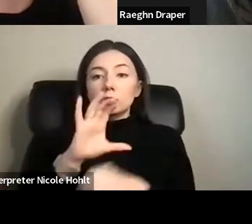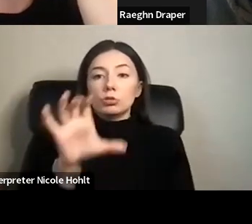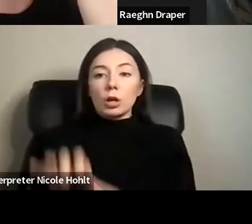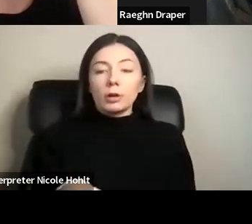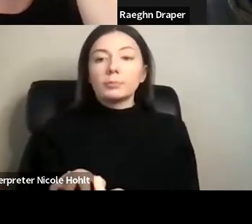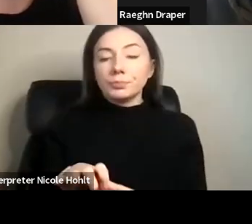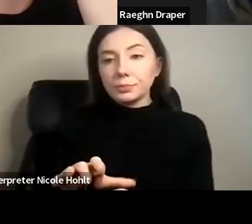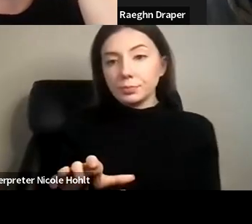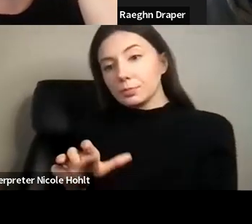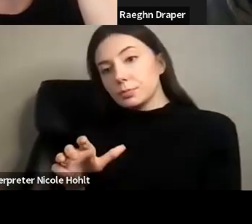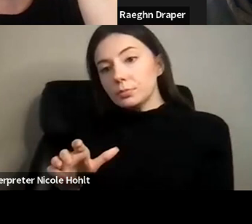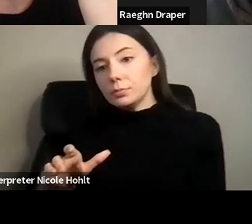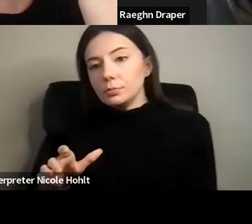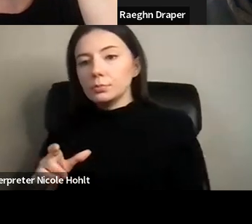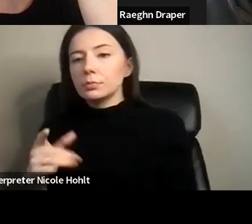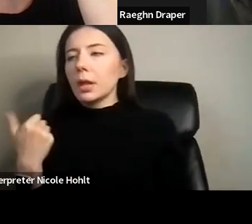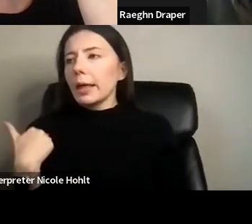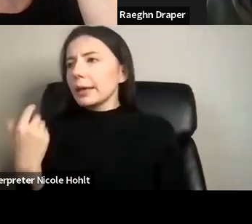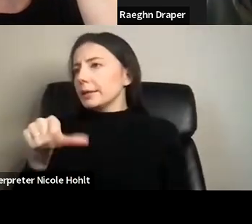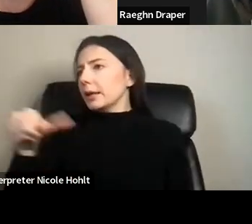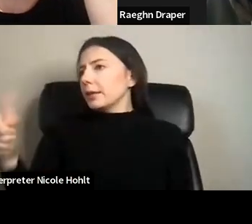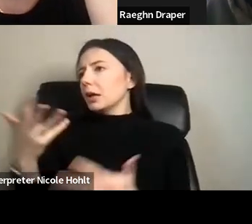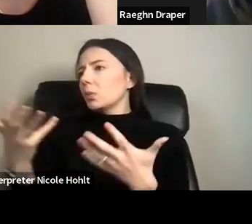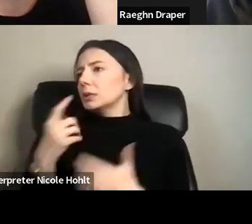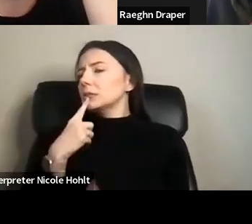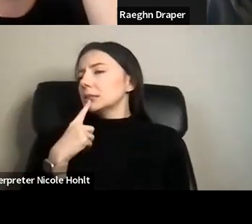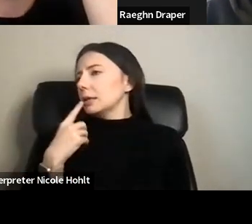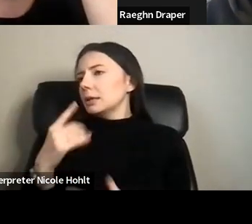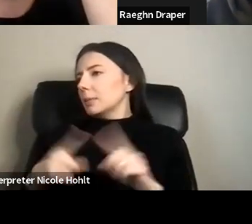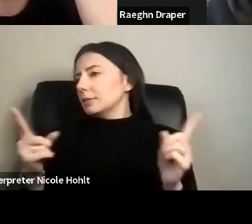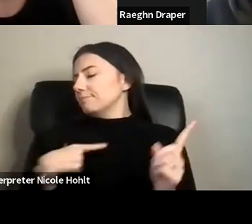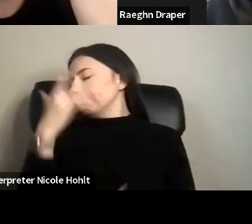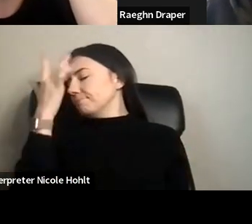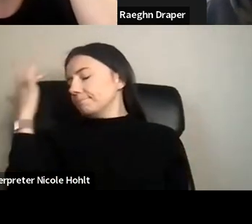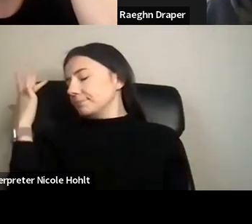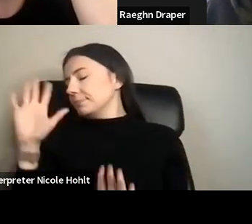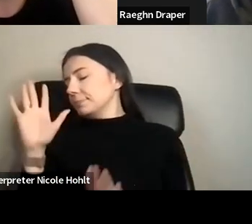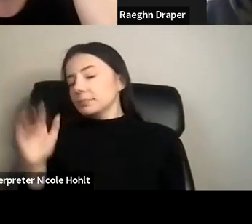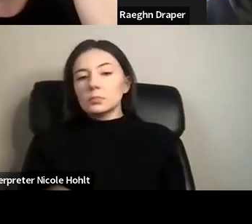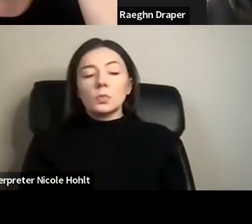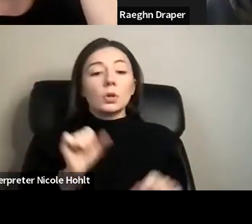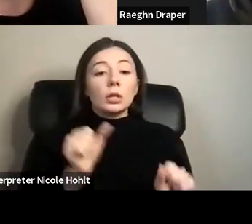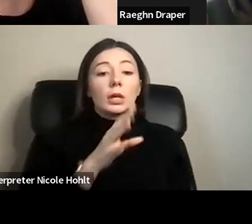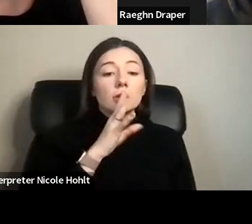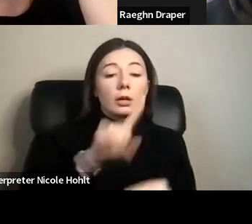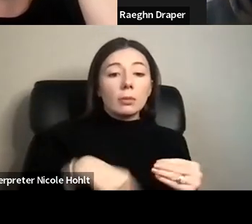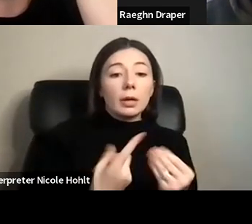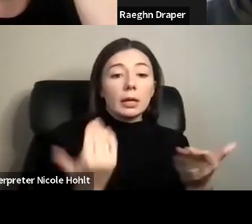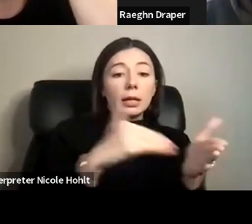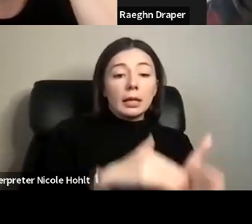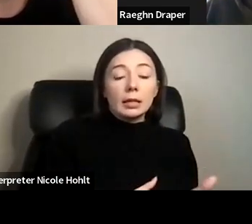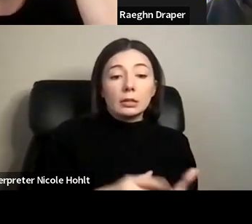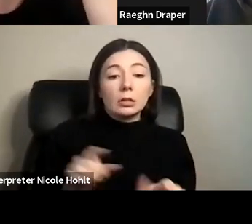had another campaign, but now it left my brain. So it's okay. You can talk about it at the end also. And we'll JoEllen. those